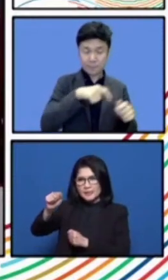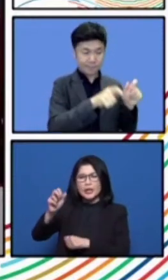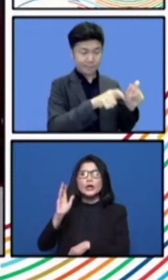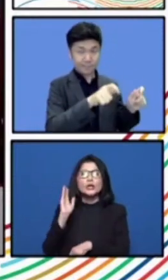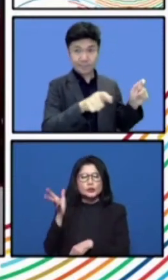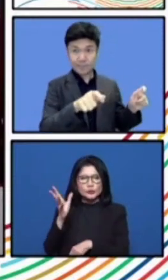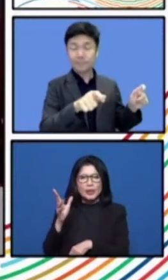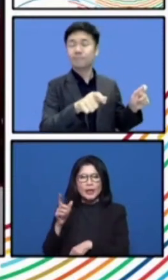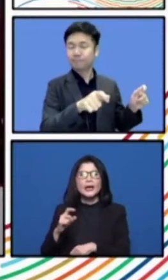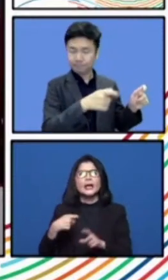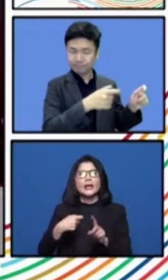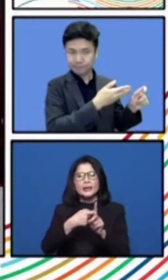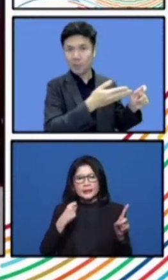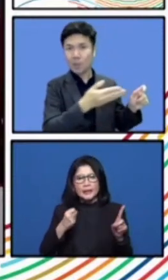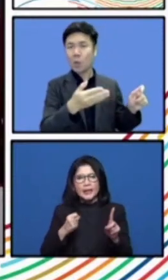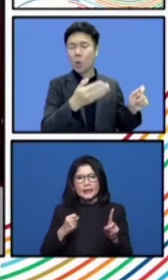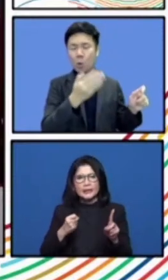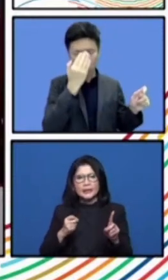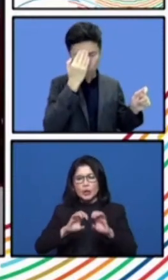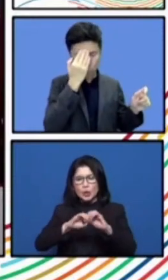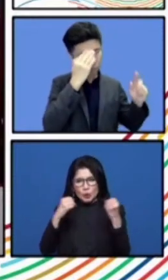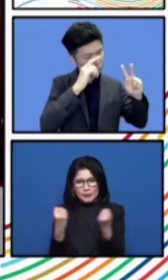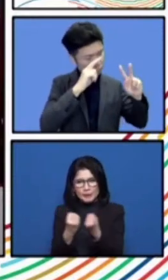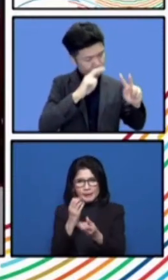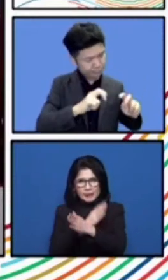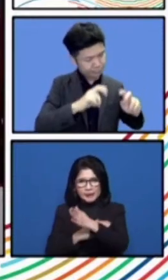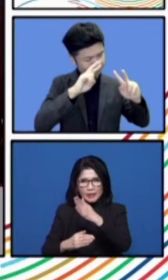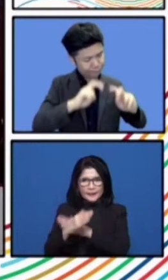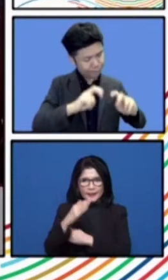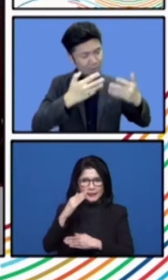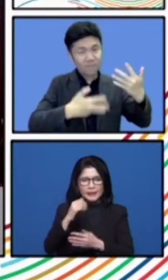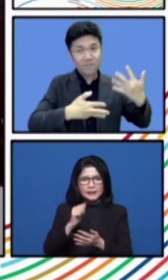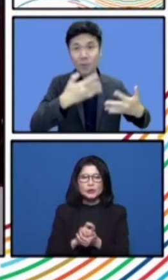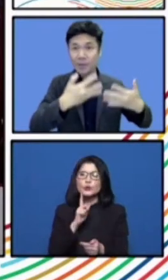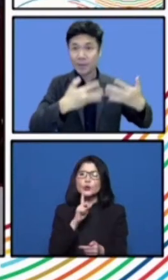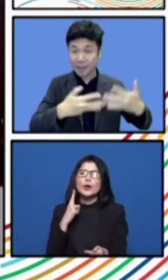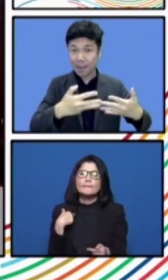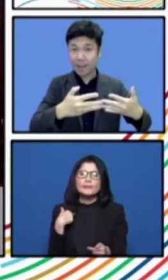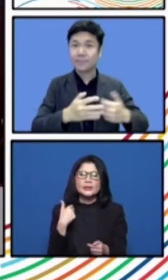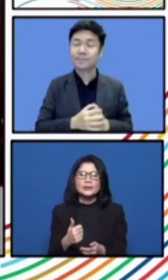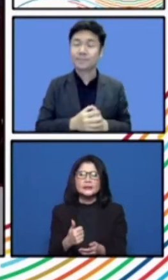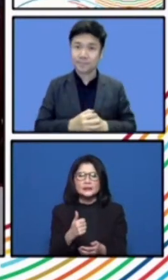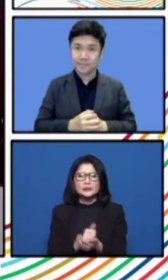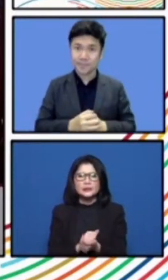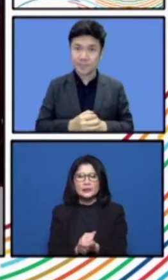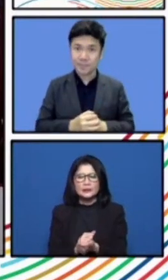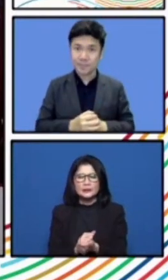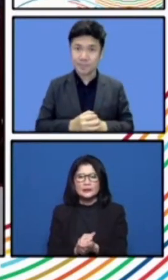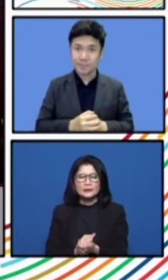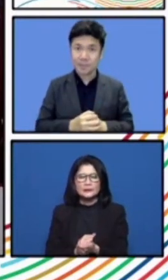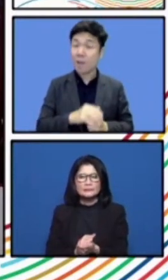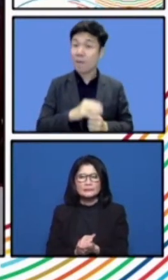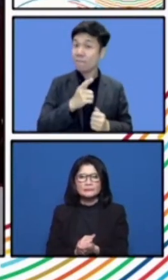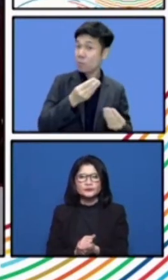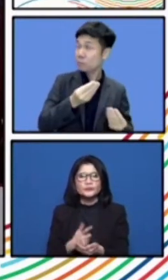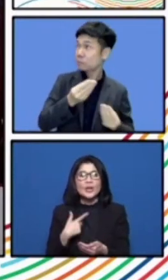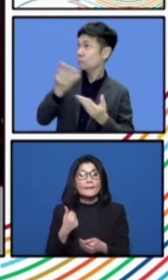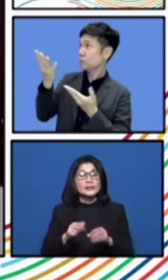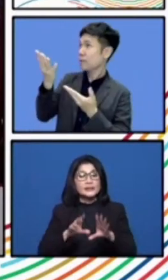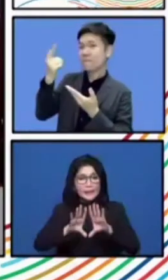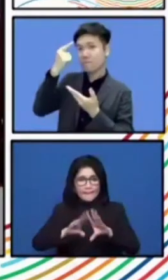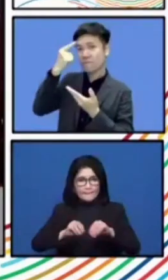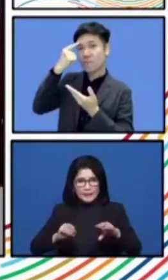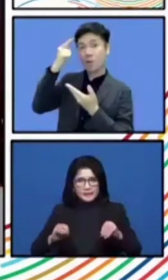or work related to related procedures trans provinces businesses business